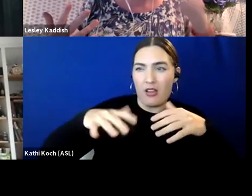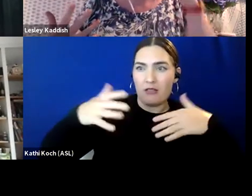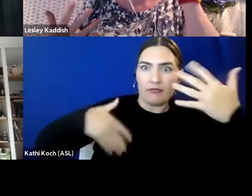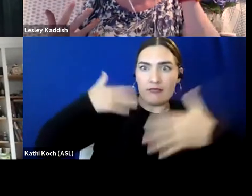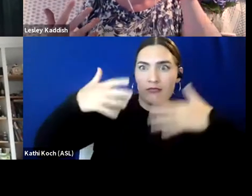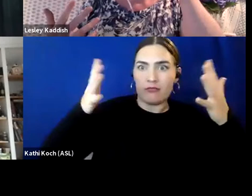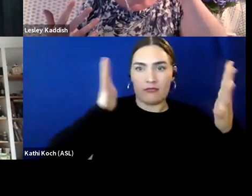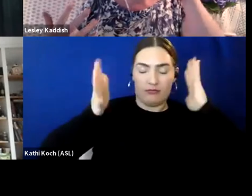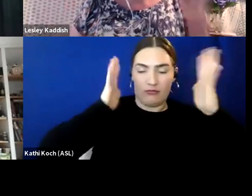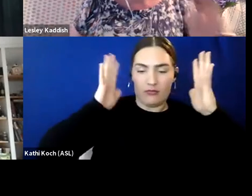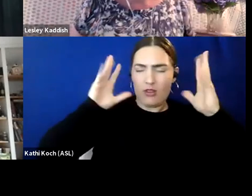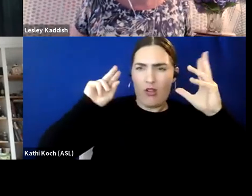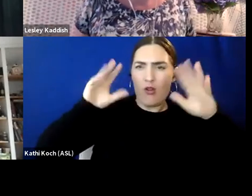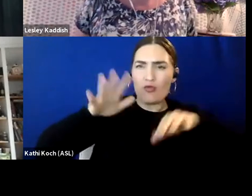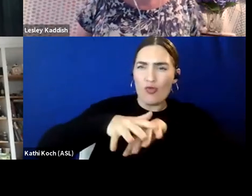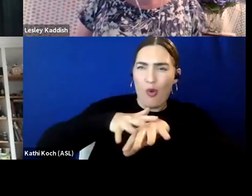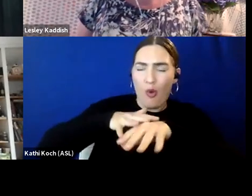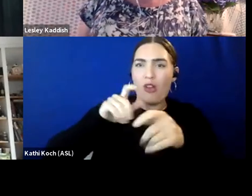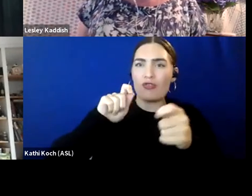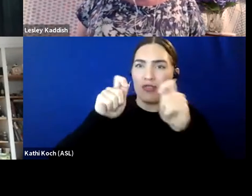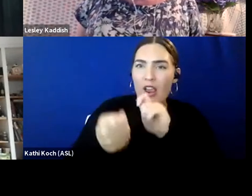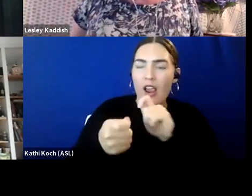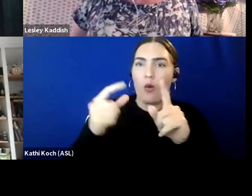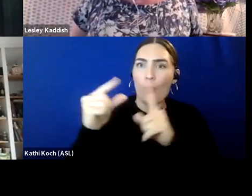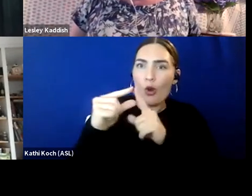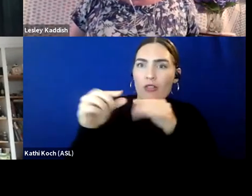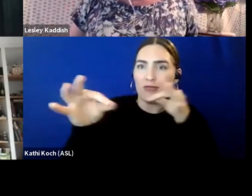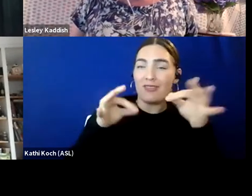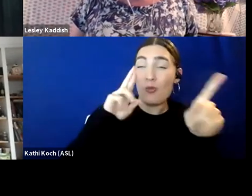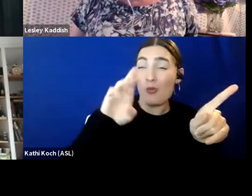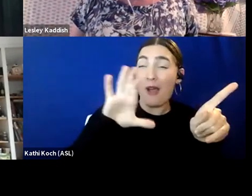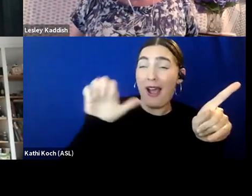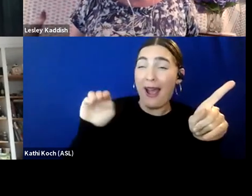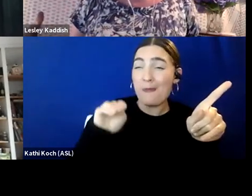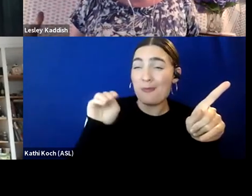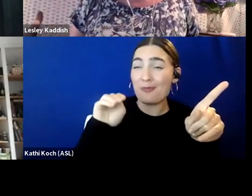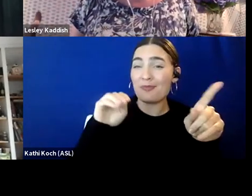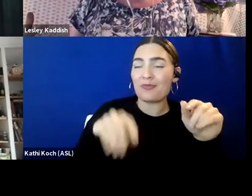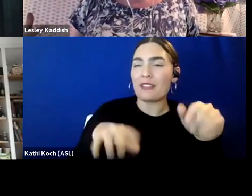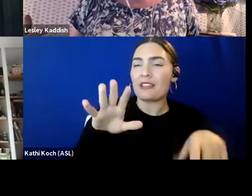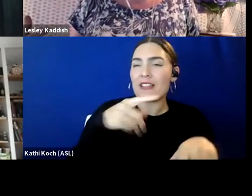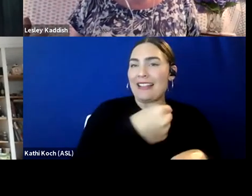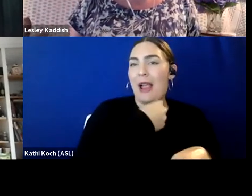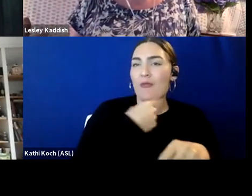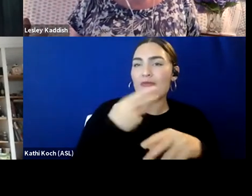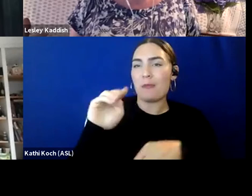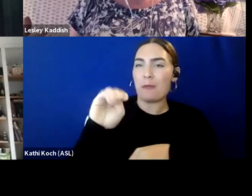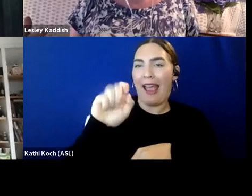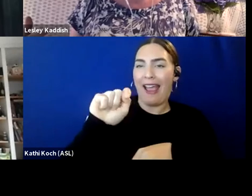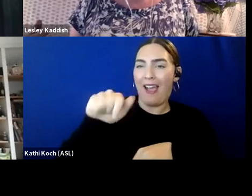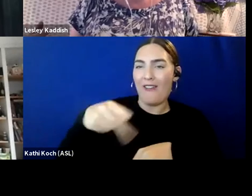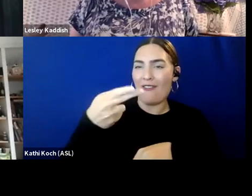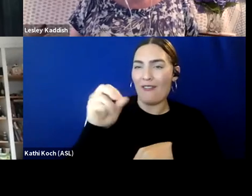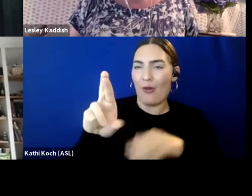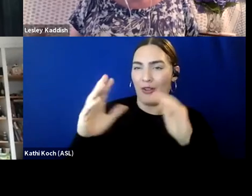Rebecca M. was talking about, she said, she gave me a metaphor, but for her, it wasn't a metaphor.